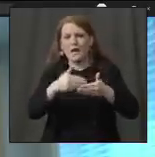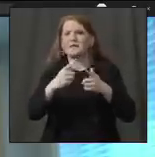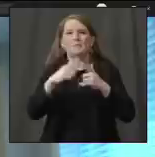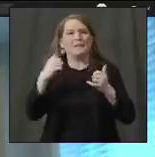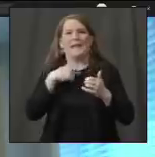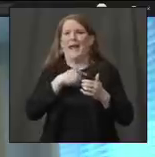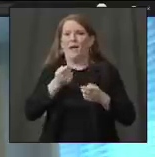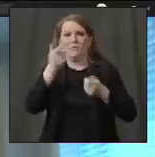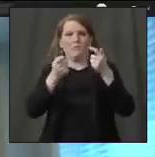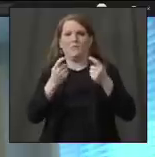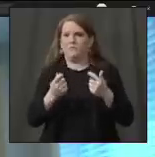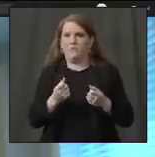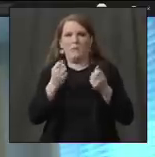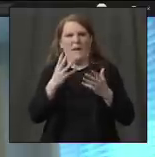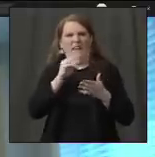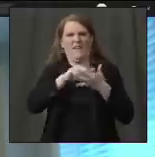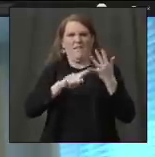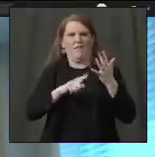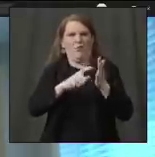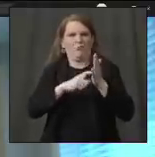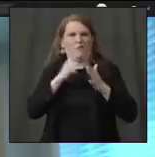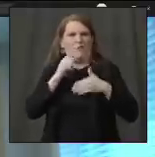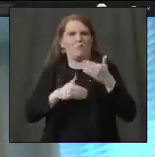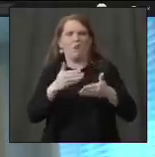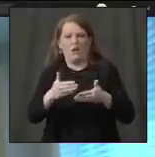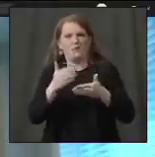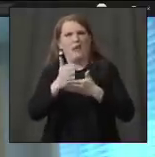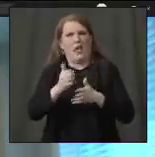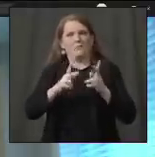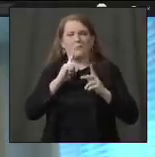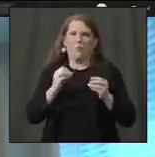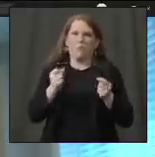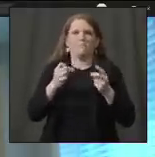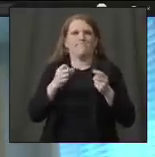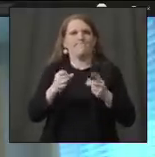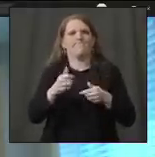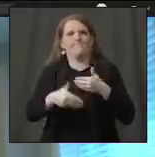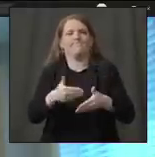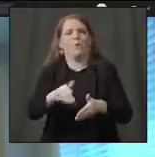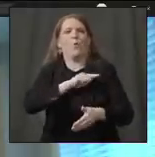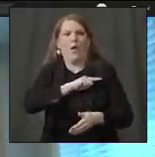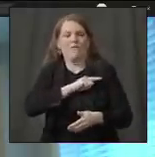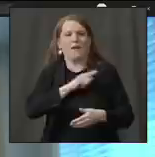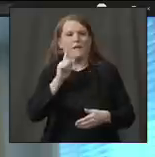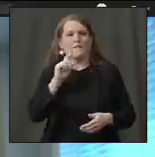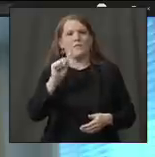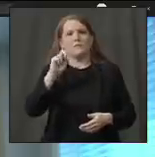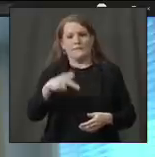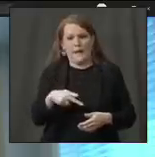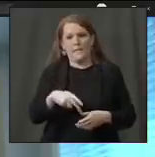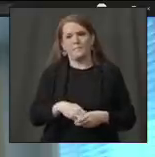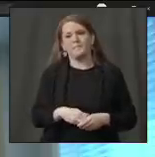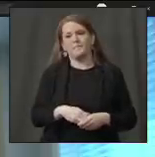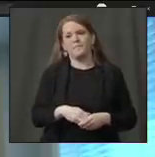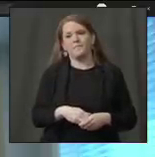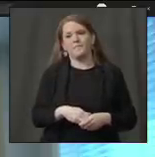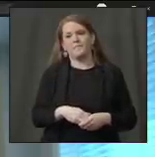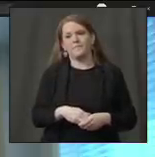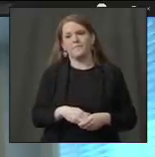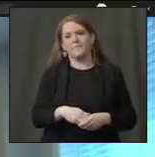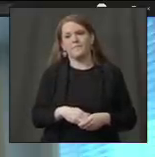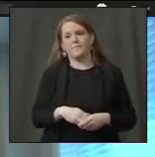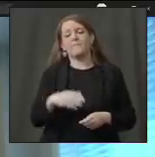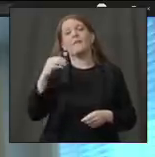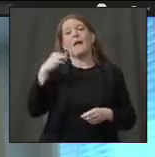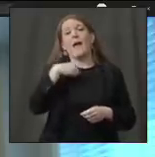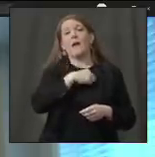to eliminate some of the work requirements that were previously part of the SNAP program to make it easier for people to keep their